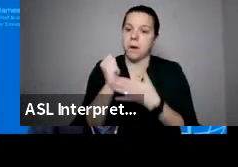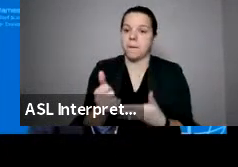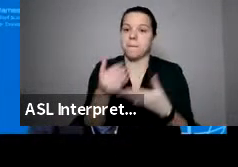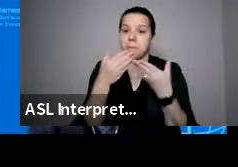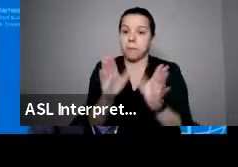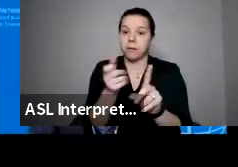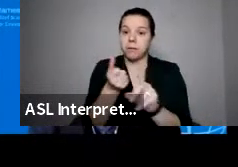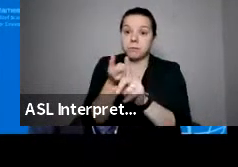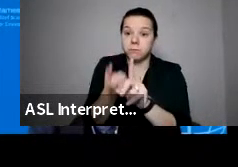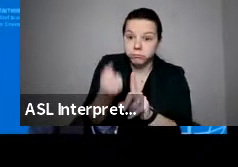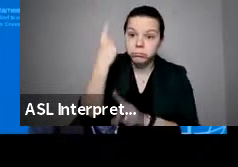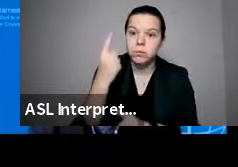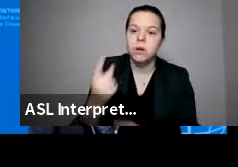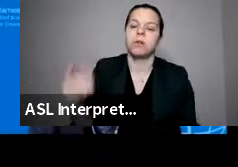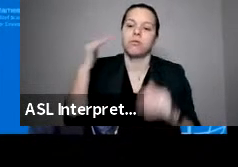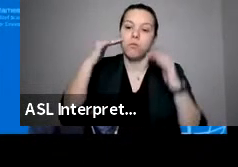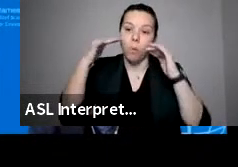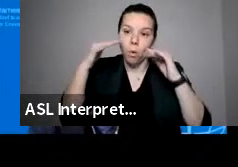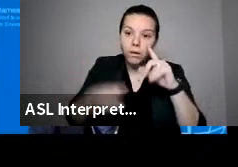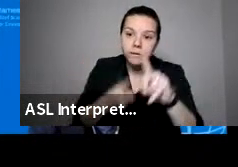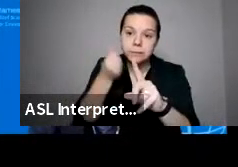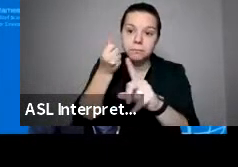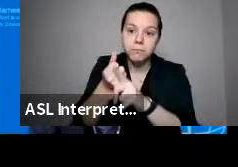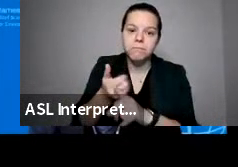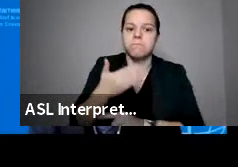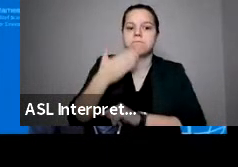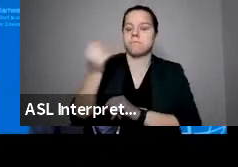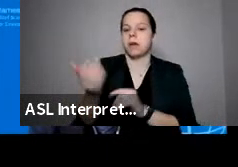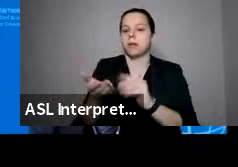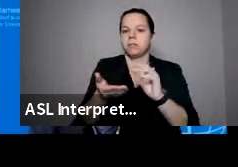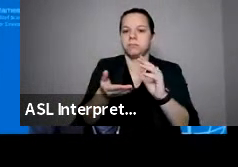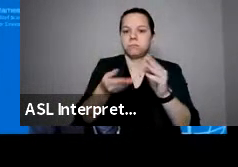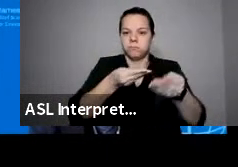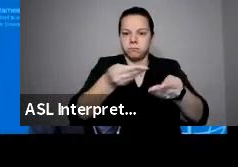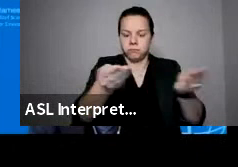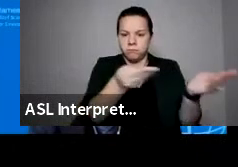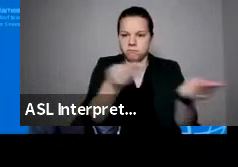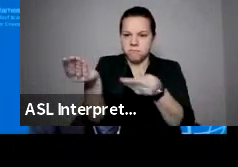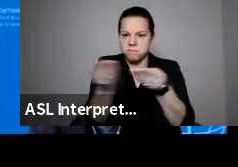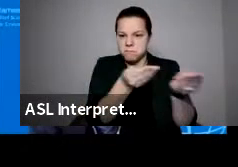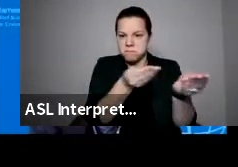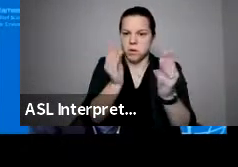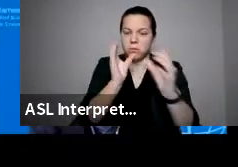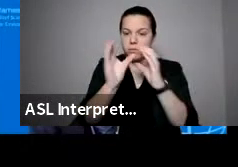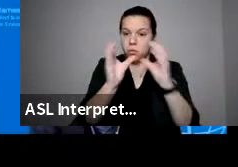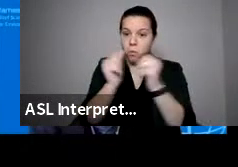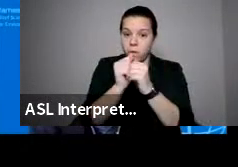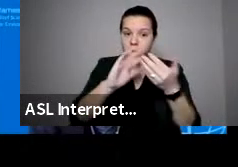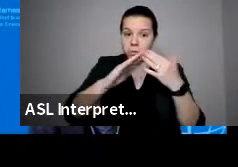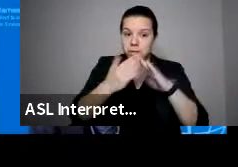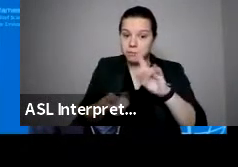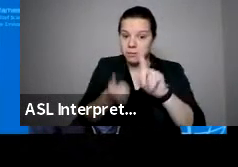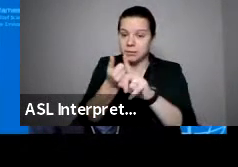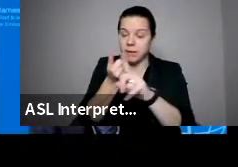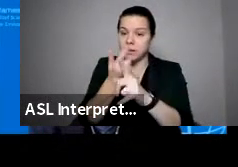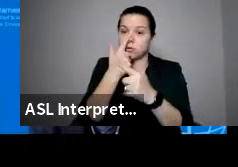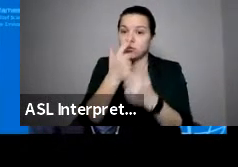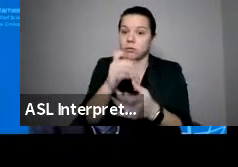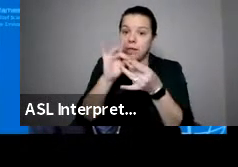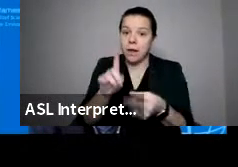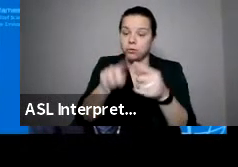noise impacts and to better facilitate communication among communities interested in systematic departure flight